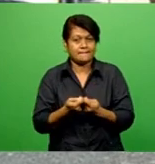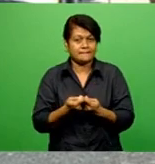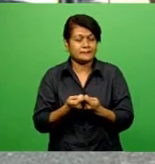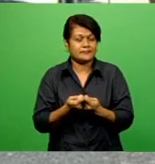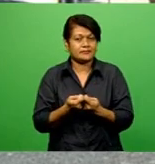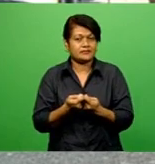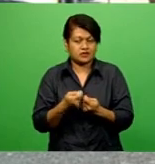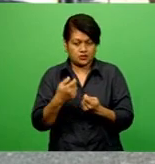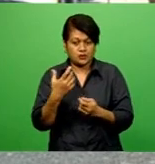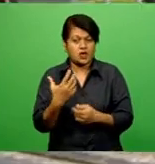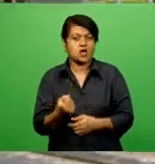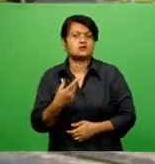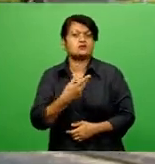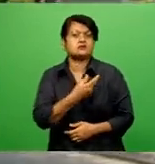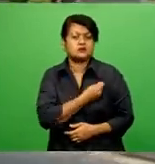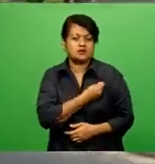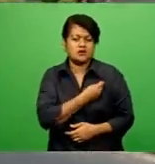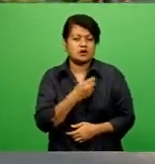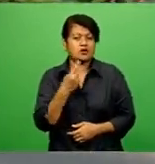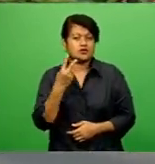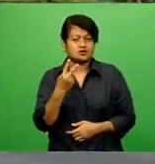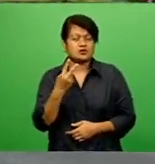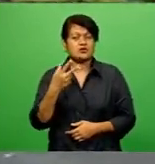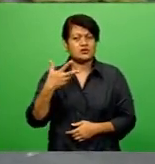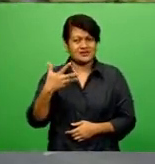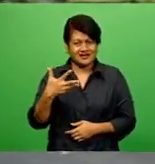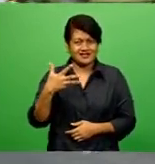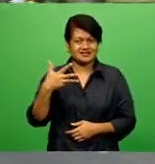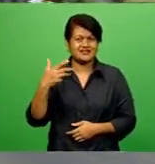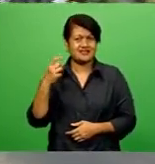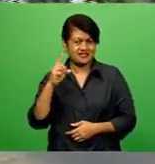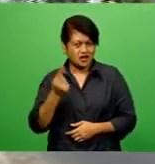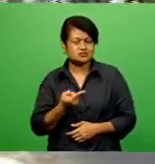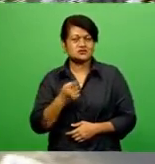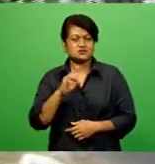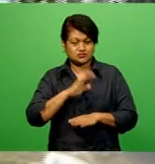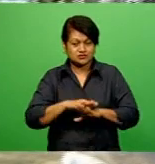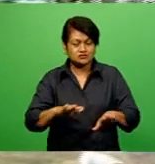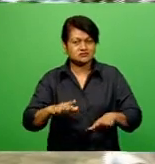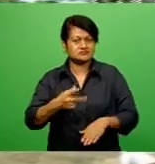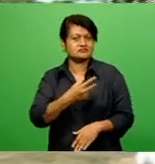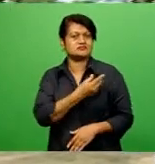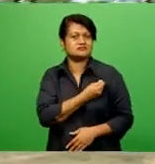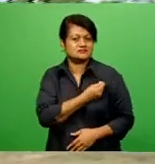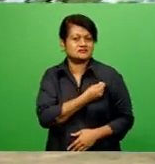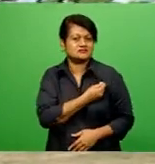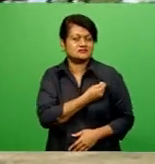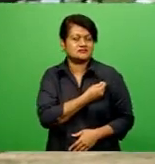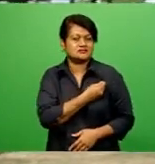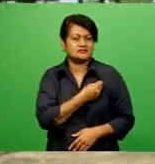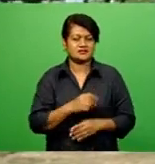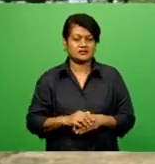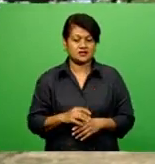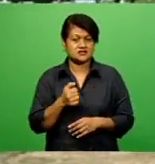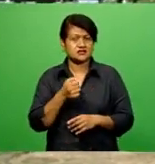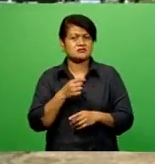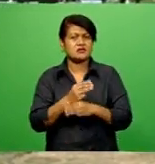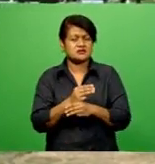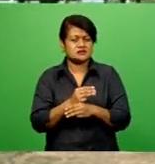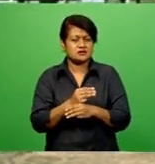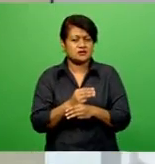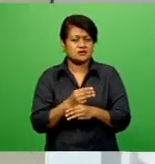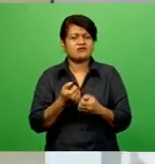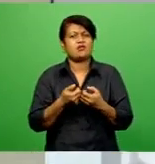had to vaccinate. So we vaccinated about 290,000 of our children. And over a period of 6 months, and unfortunately, we lost about